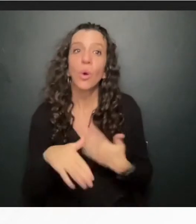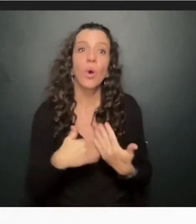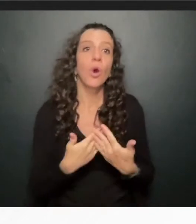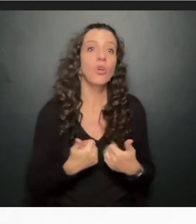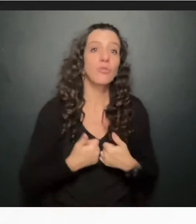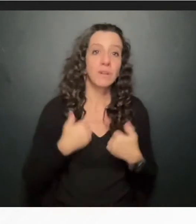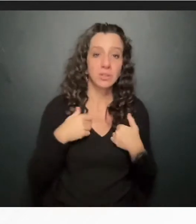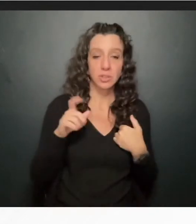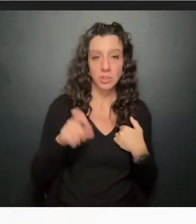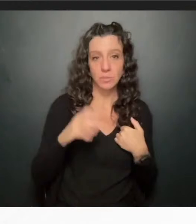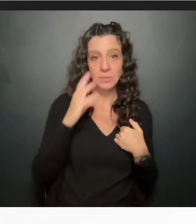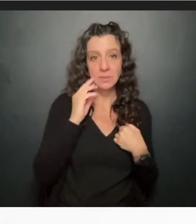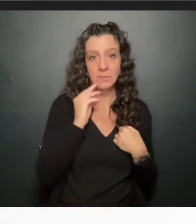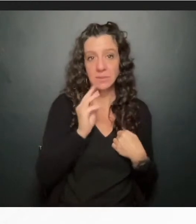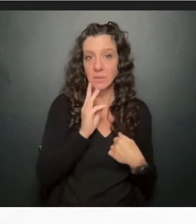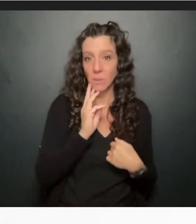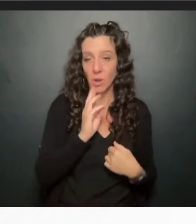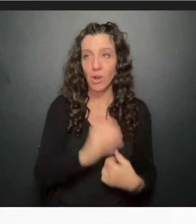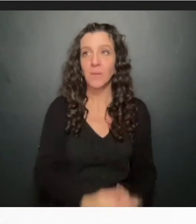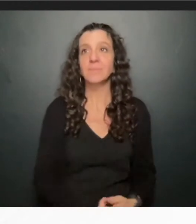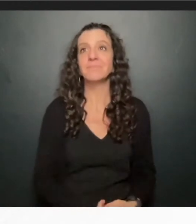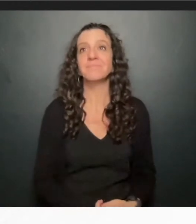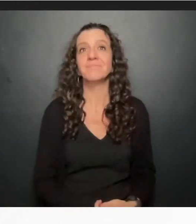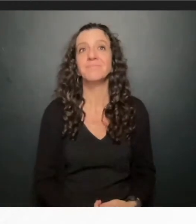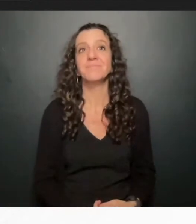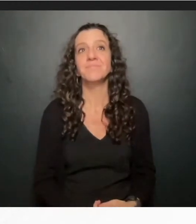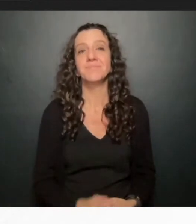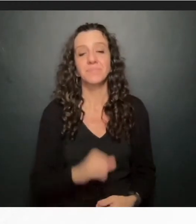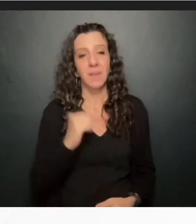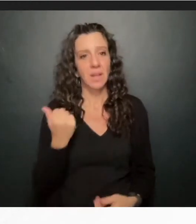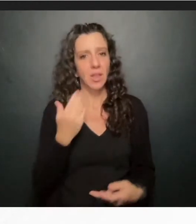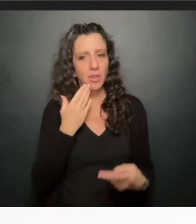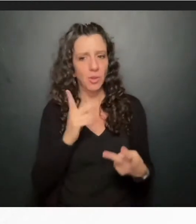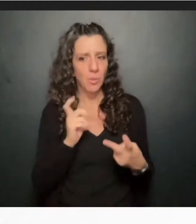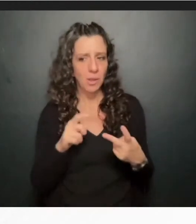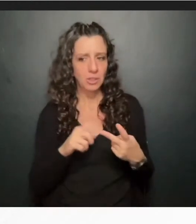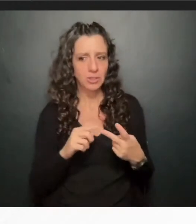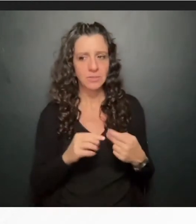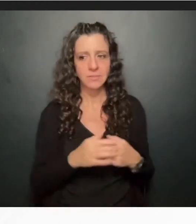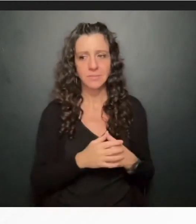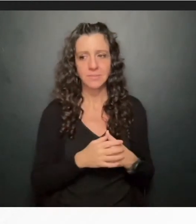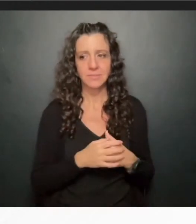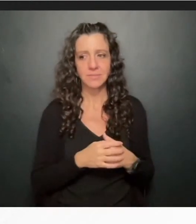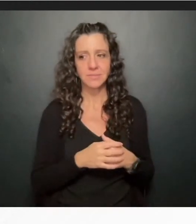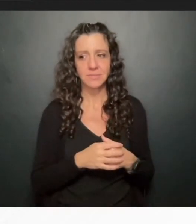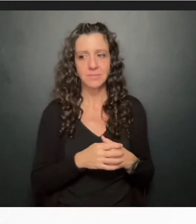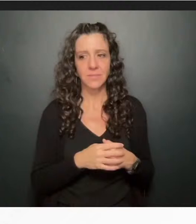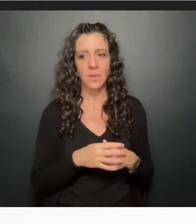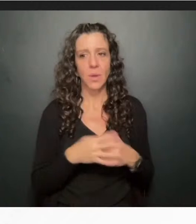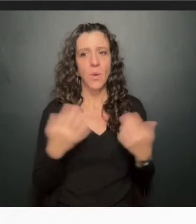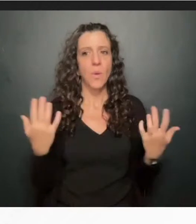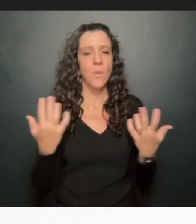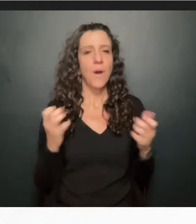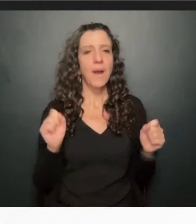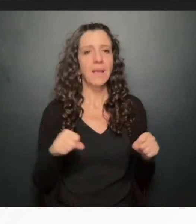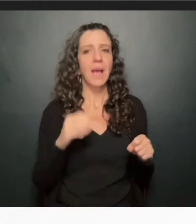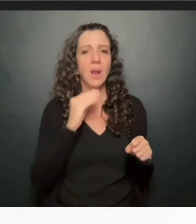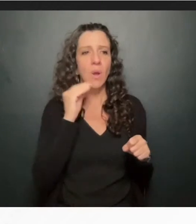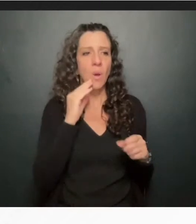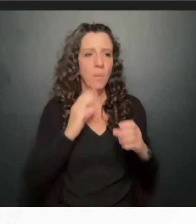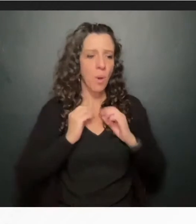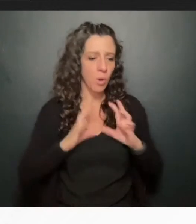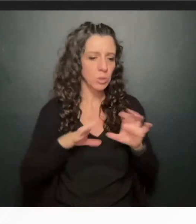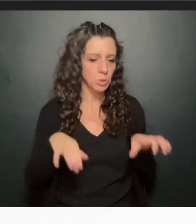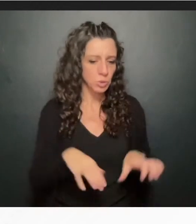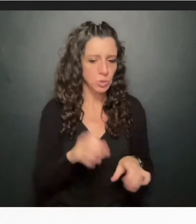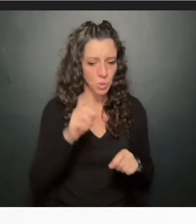be experiencing water. I have another great question here, and that is, what can homeowners do or expect